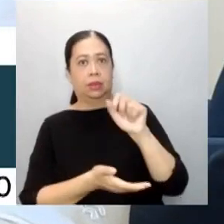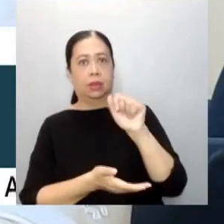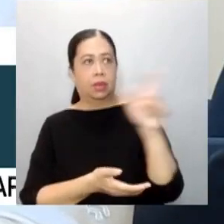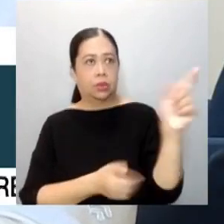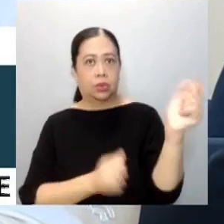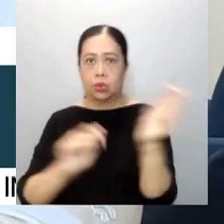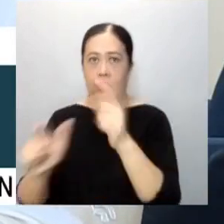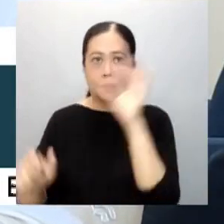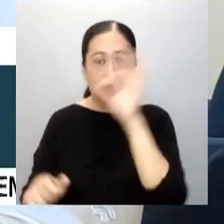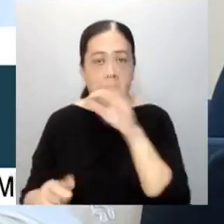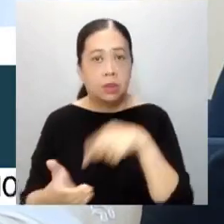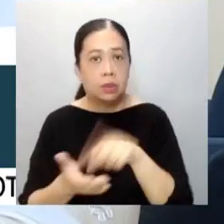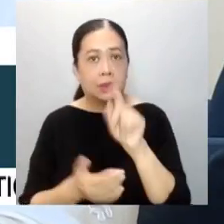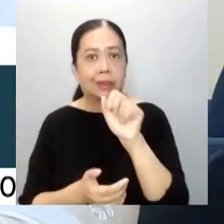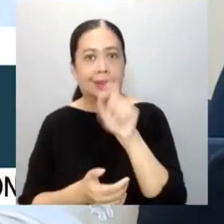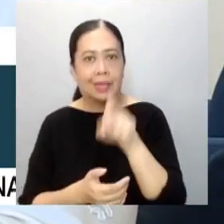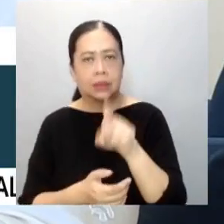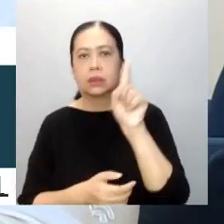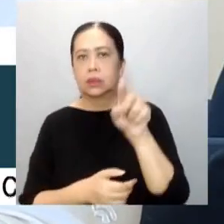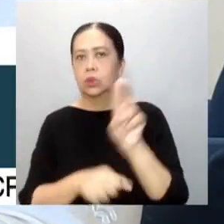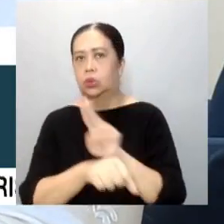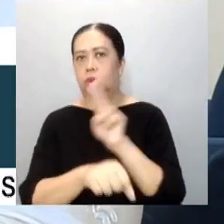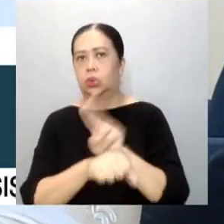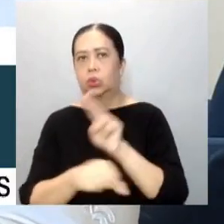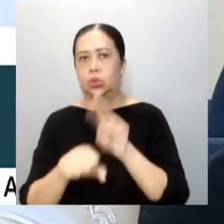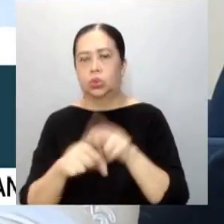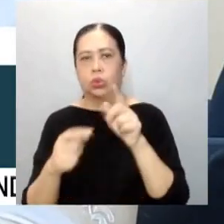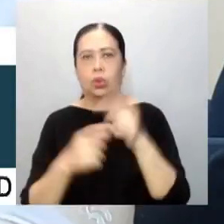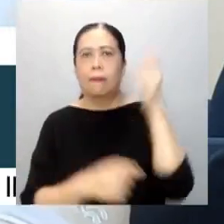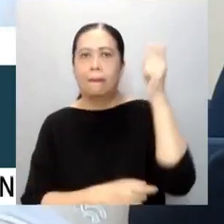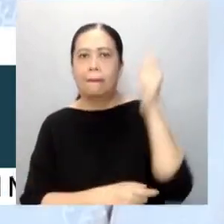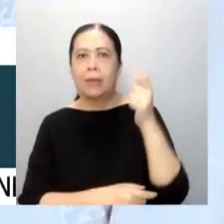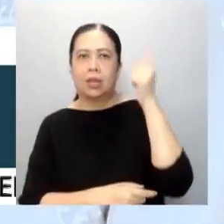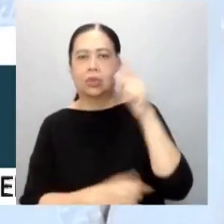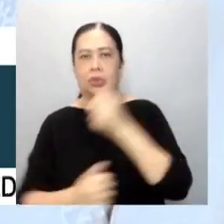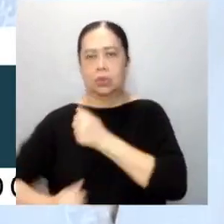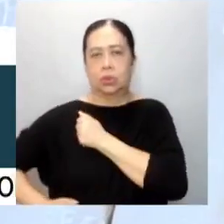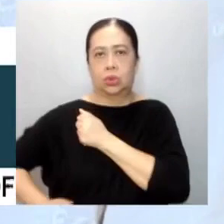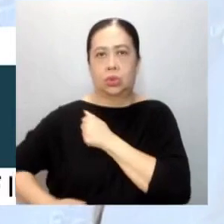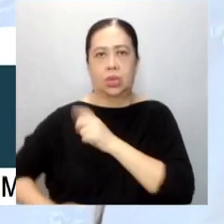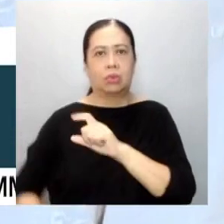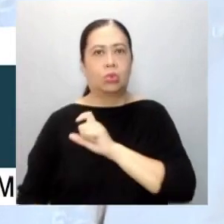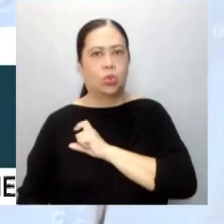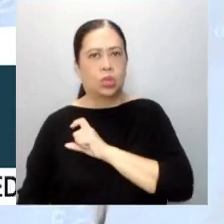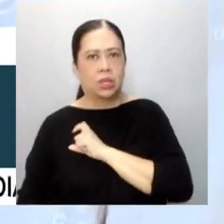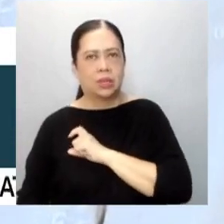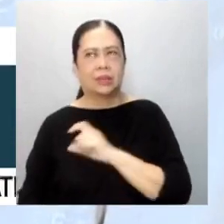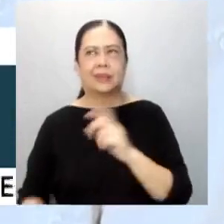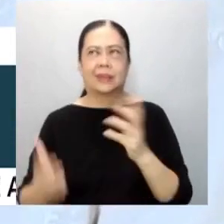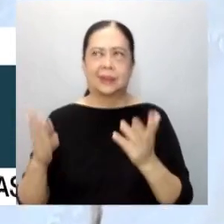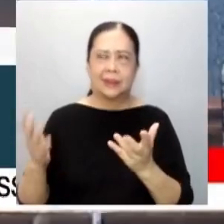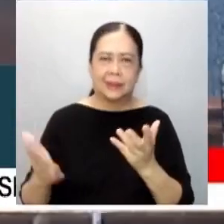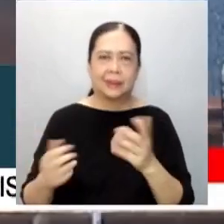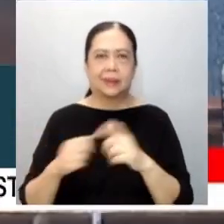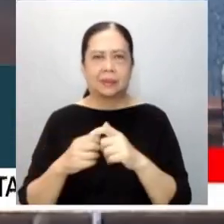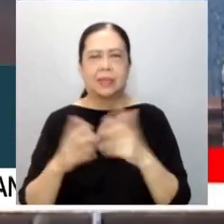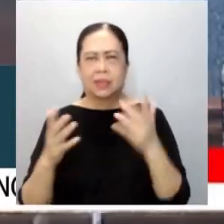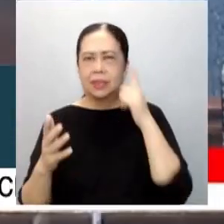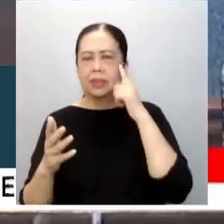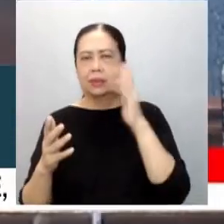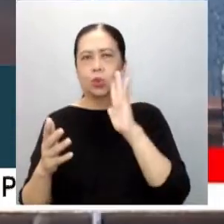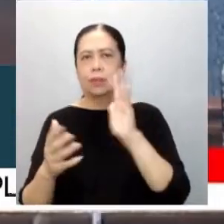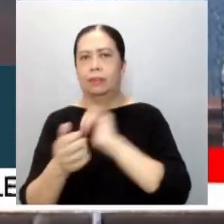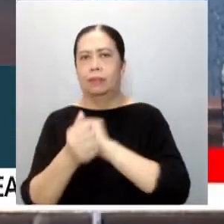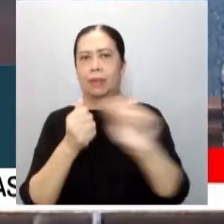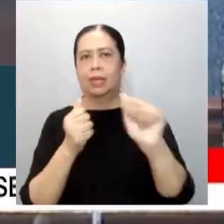kababayan natin, yun pong ginagamit natin para sa pensyon ng sundalo at kapulisan. May mga madugo pero sa tingin ko papasa din. Senate